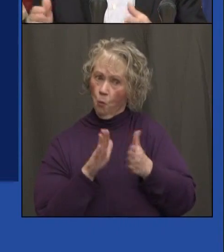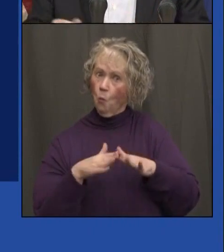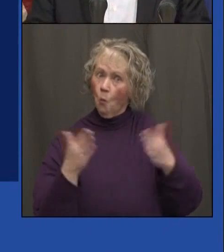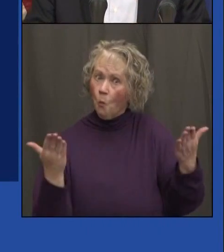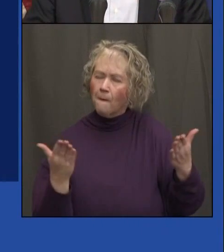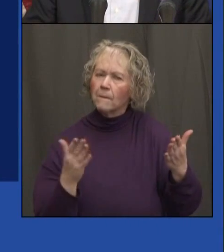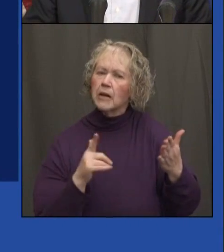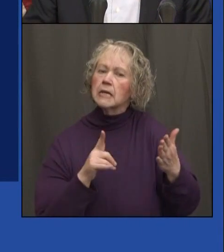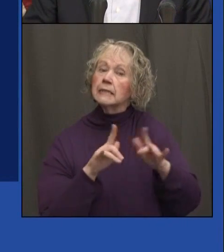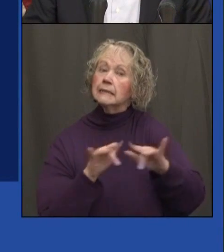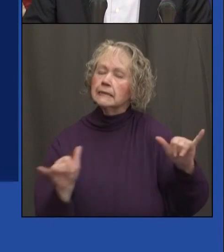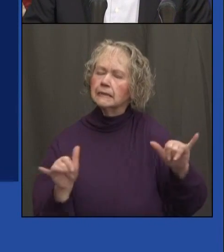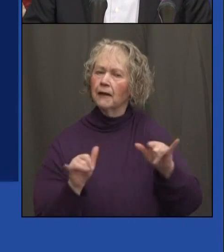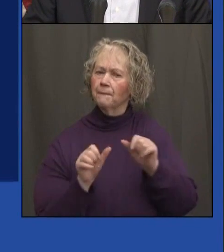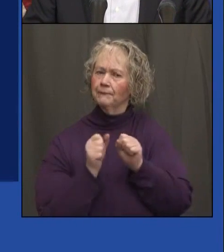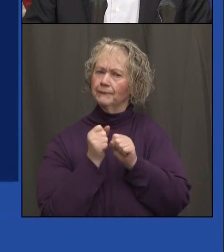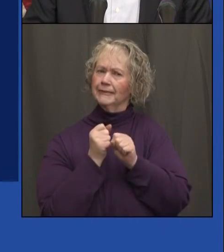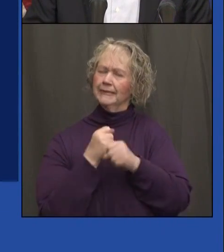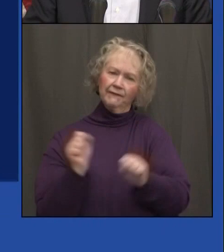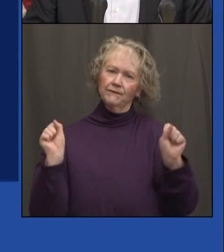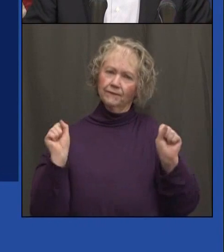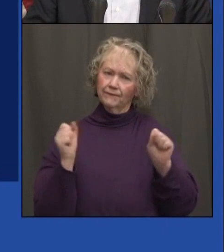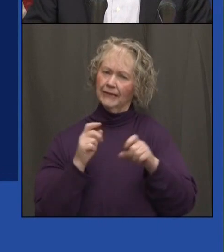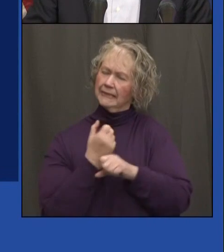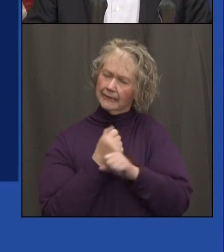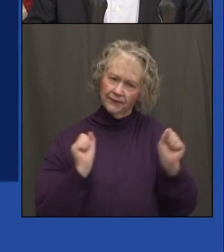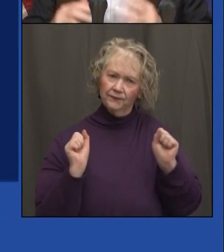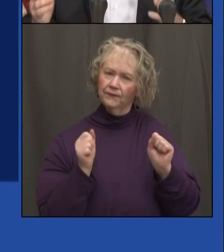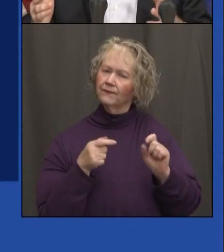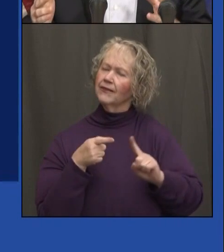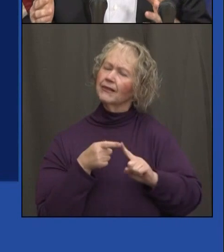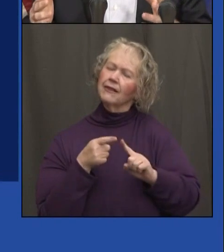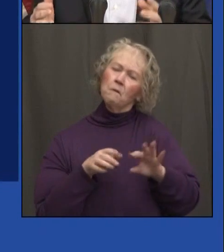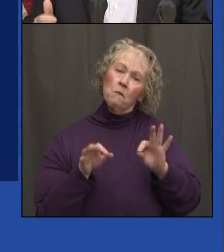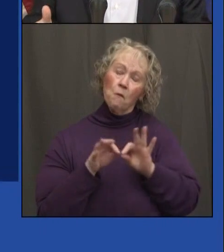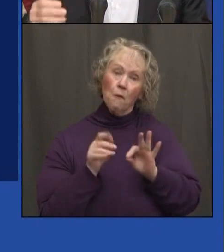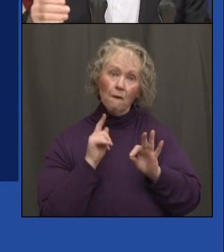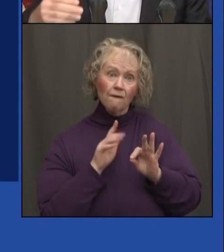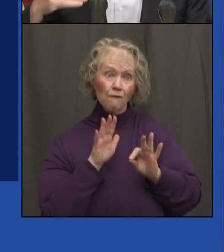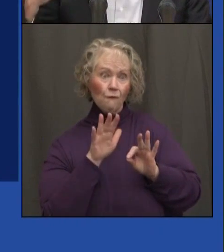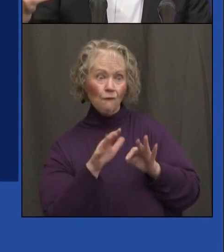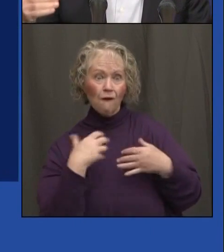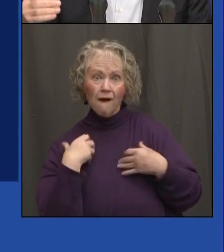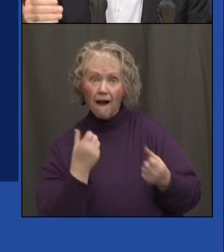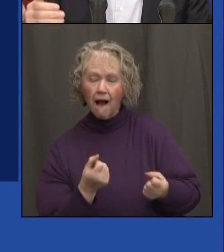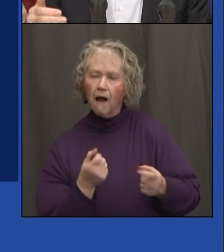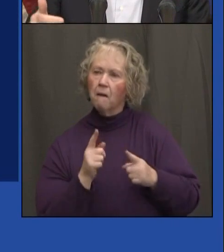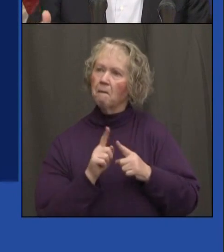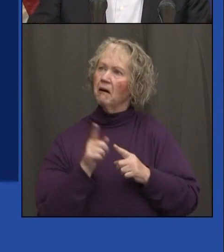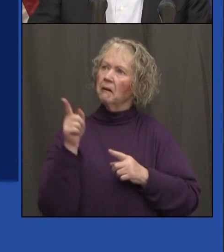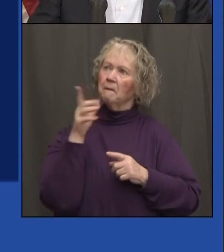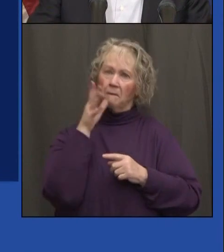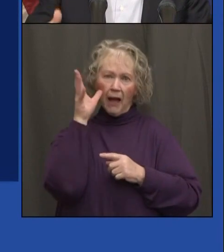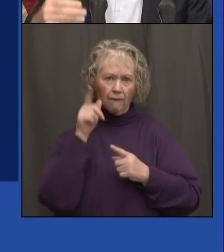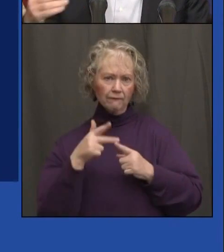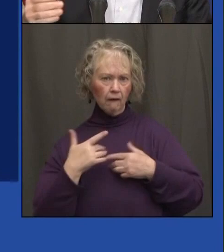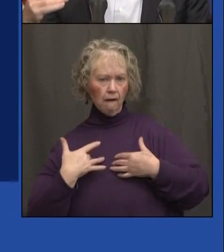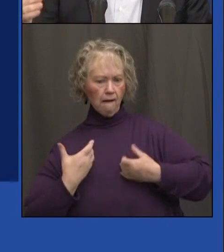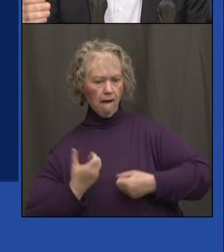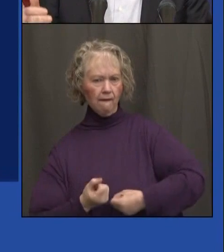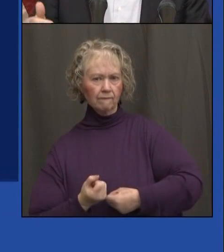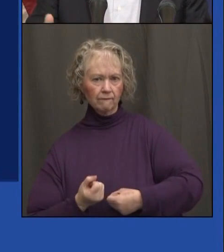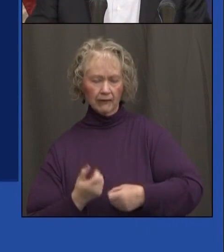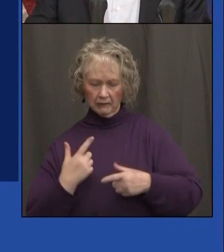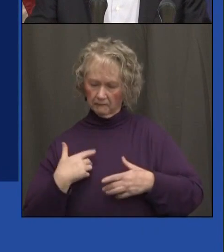on the safety of schools in his briefing this afternoon, showing this chart. He says the number of positive K through 12 student and